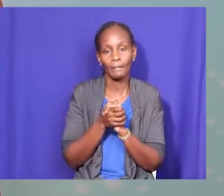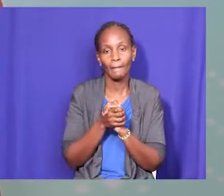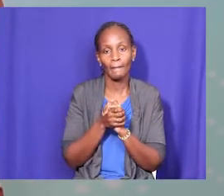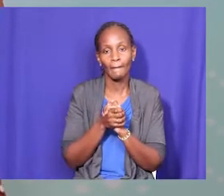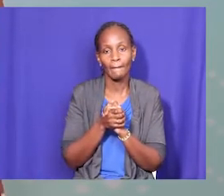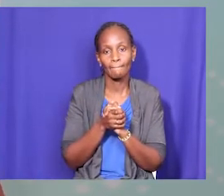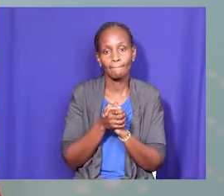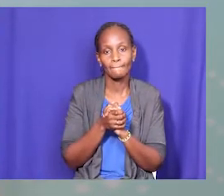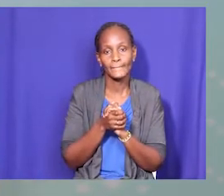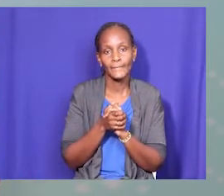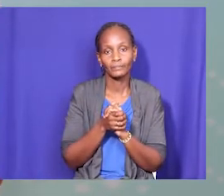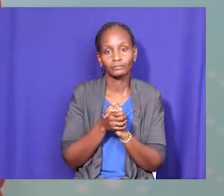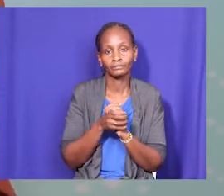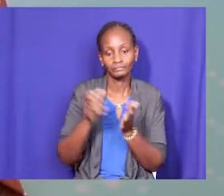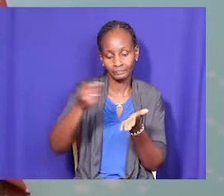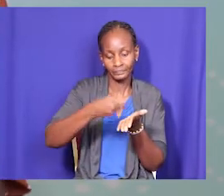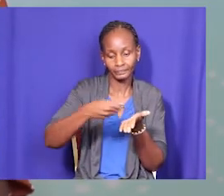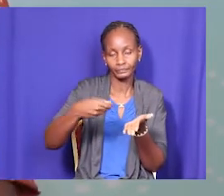some marker pens.